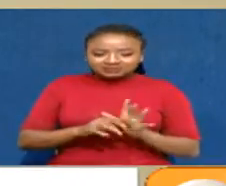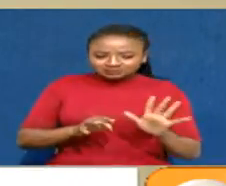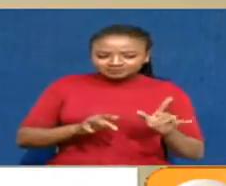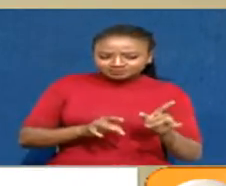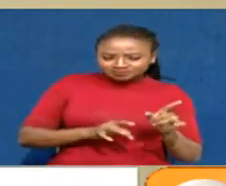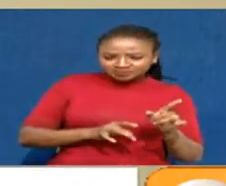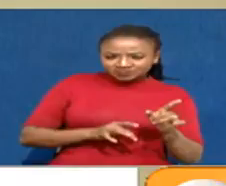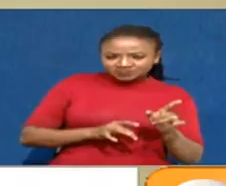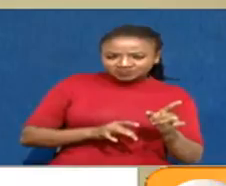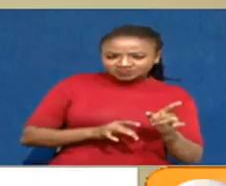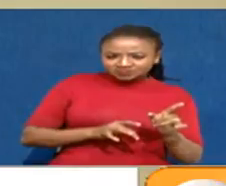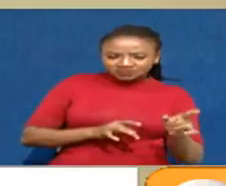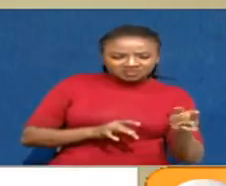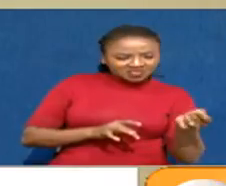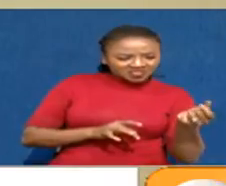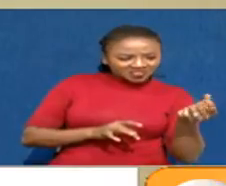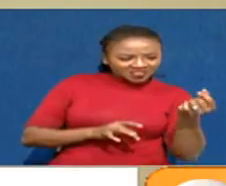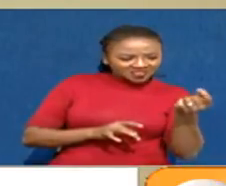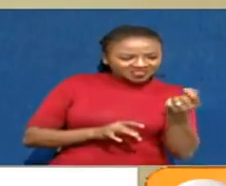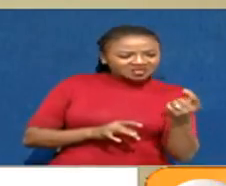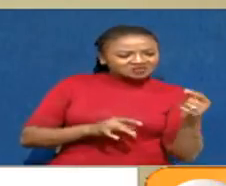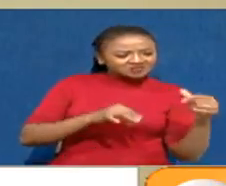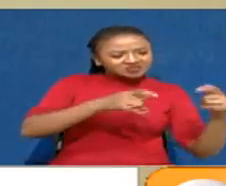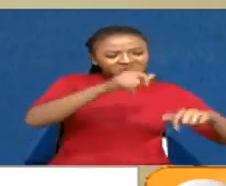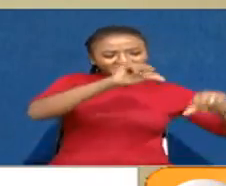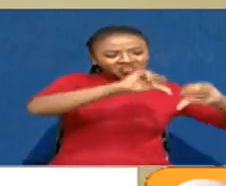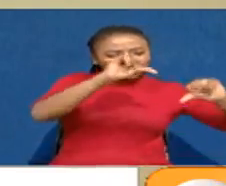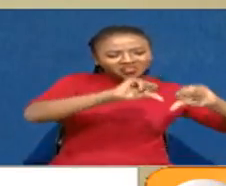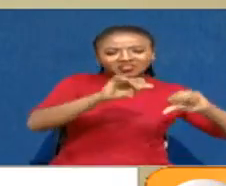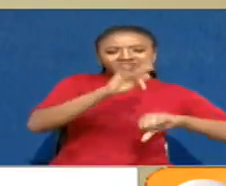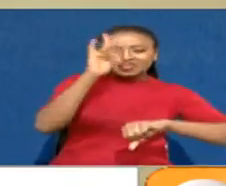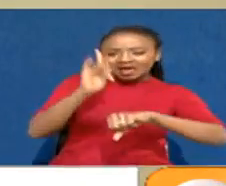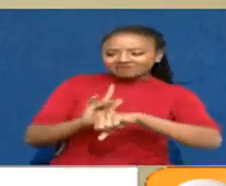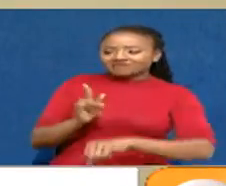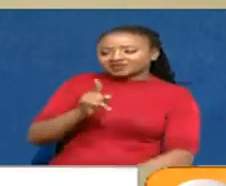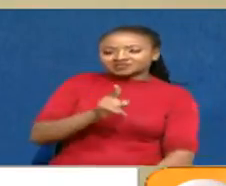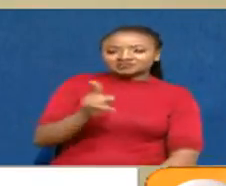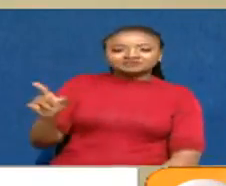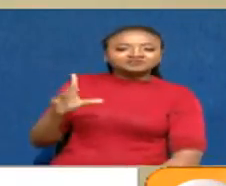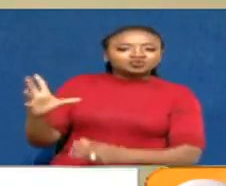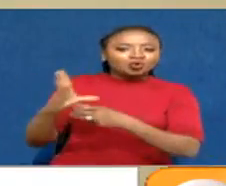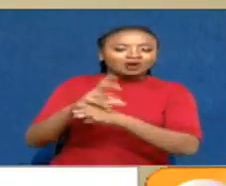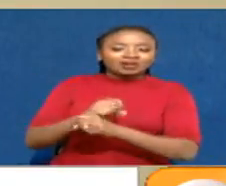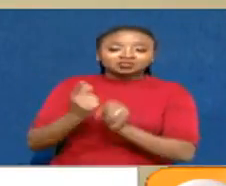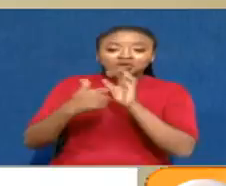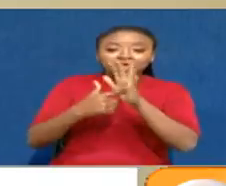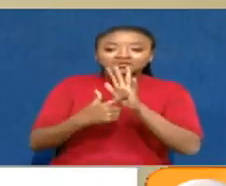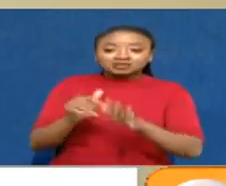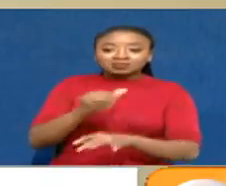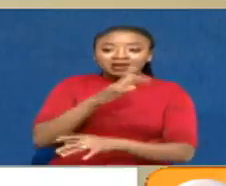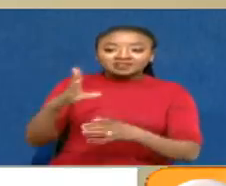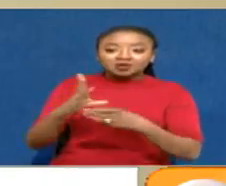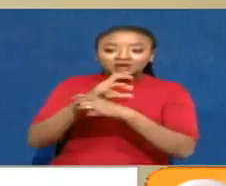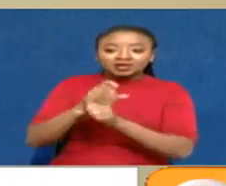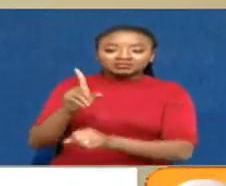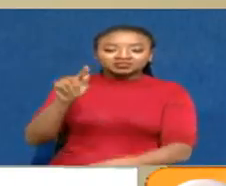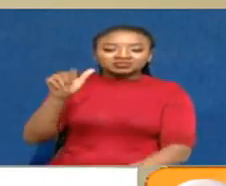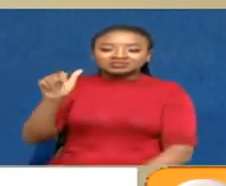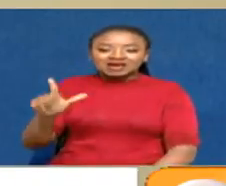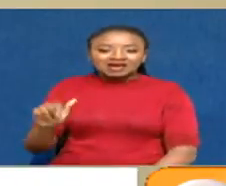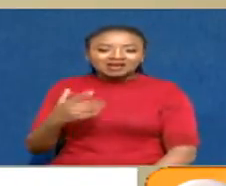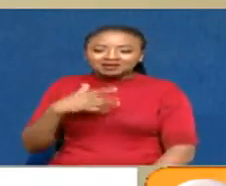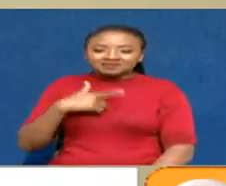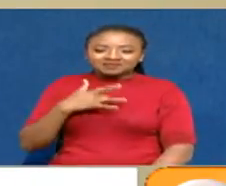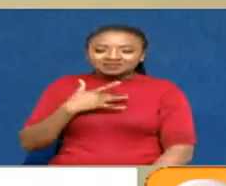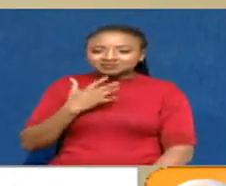rogue actors begin to reflect negatively on everyone, including organizations like TALA, who have been founding members of DLAC. So